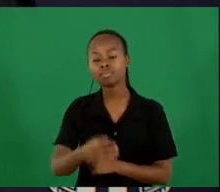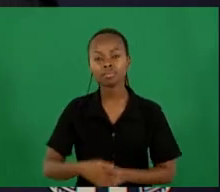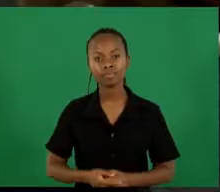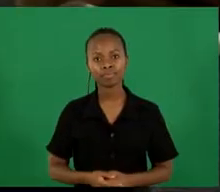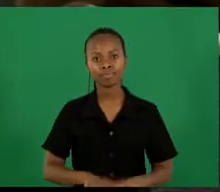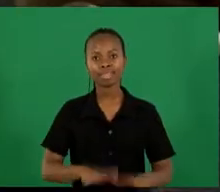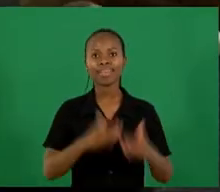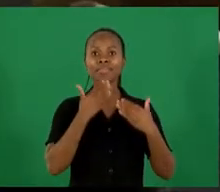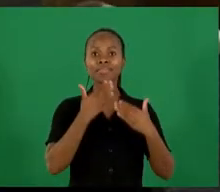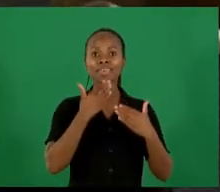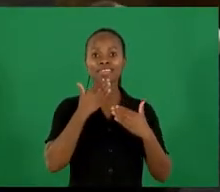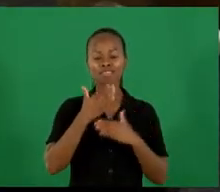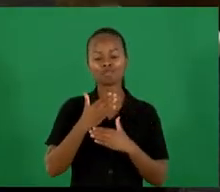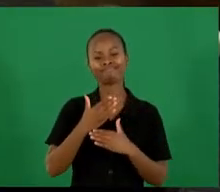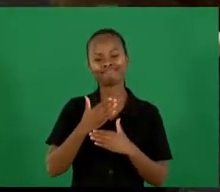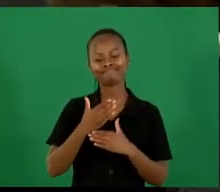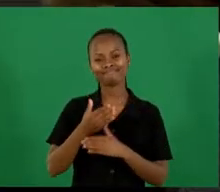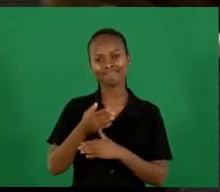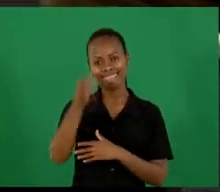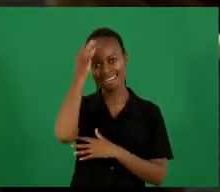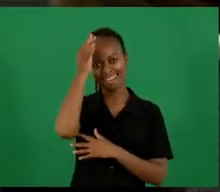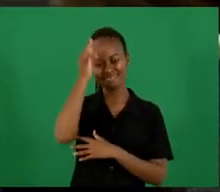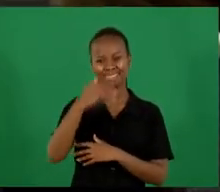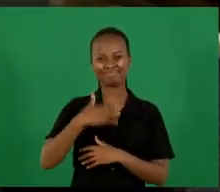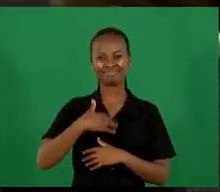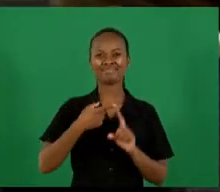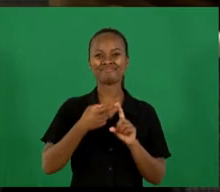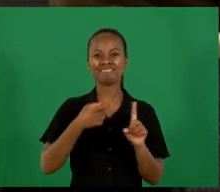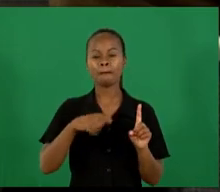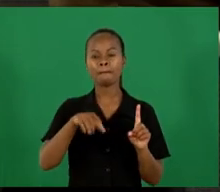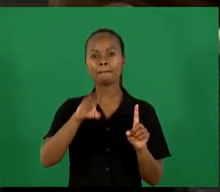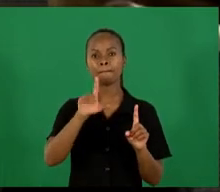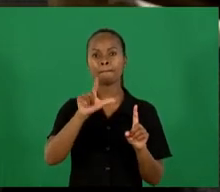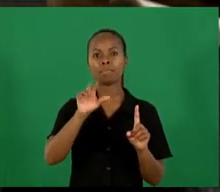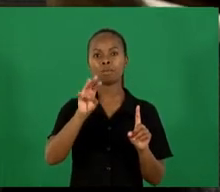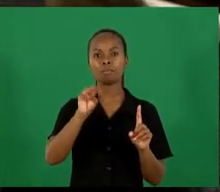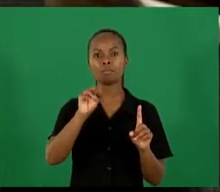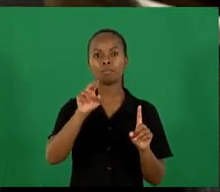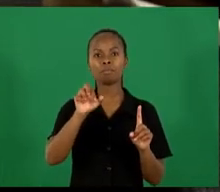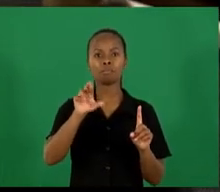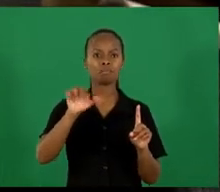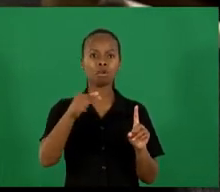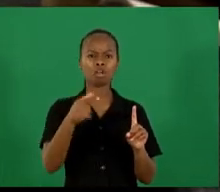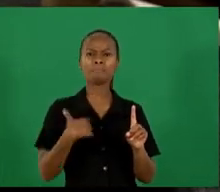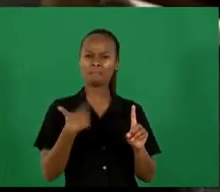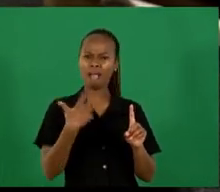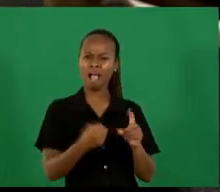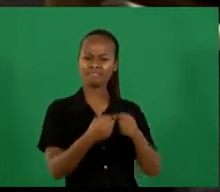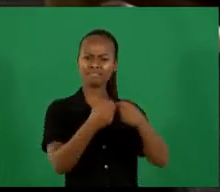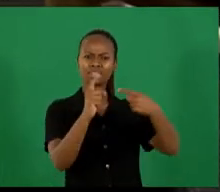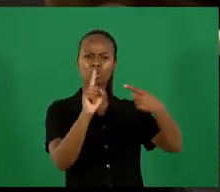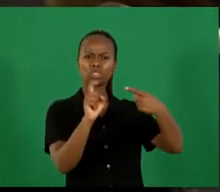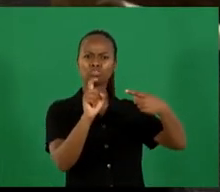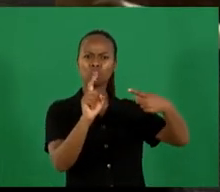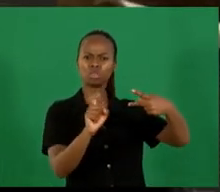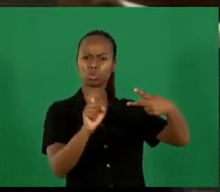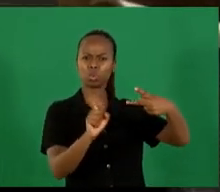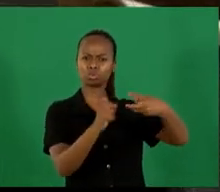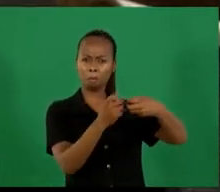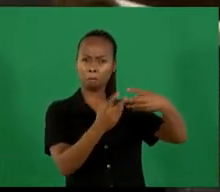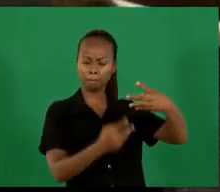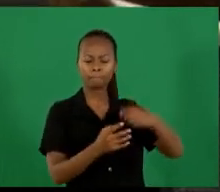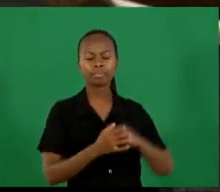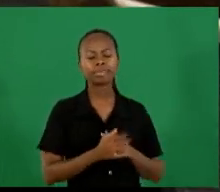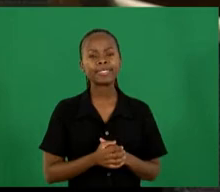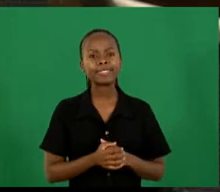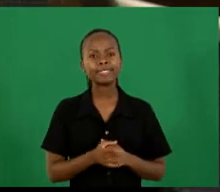Thank you, Governor. It's Prinesha Naidu from Bloomberg. I have a few questions, please. On the decision to raise the repo